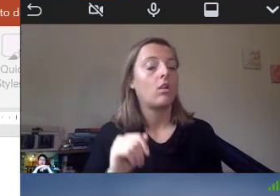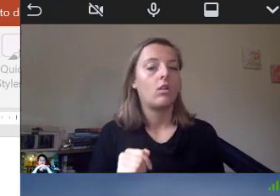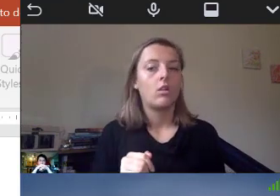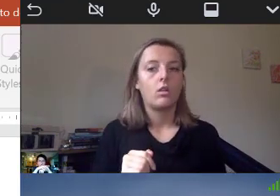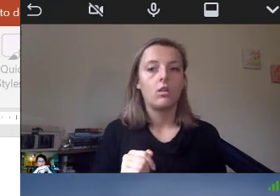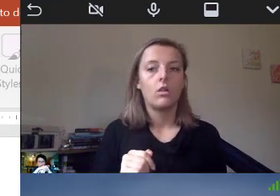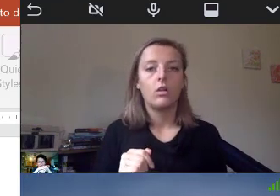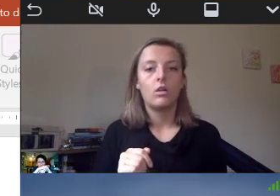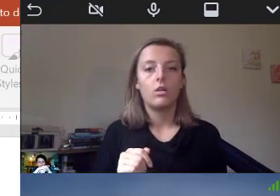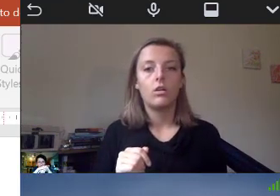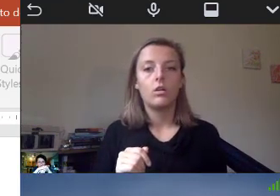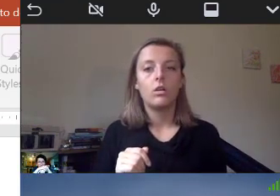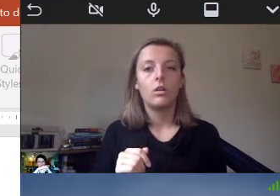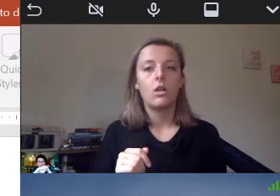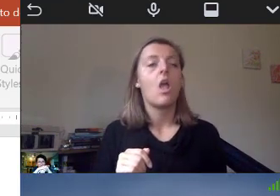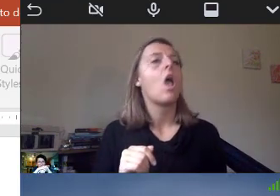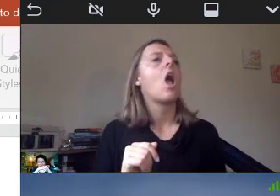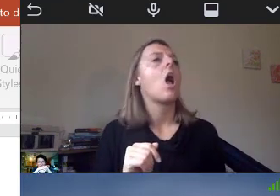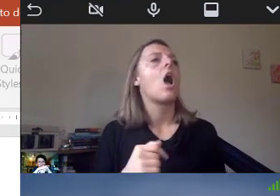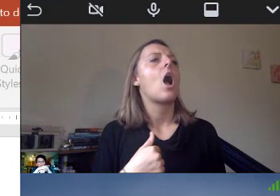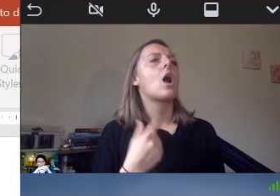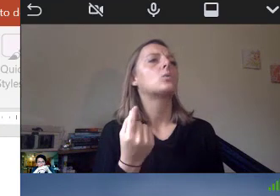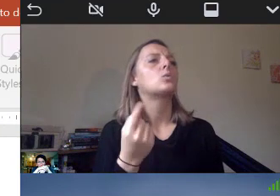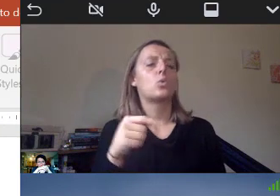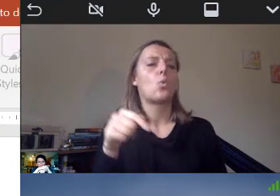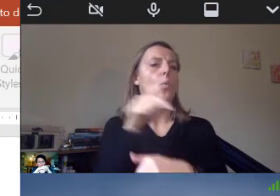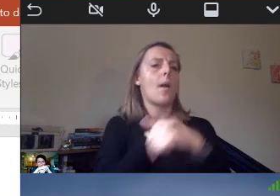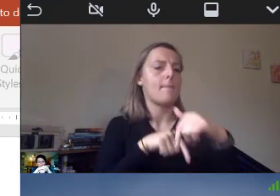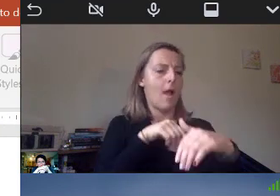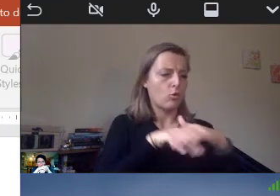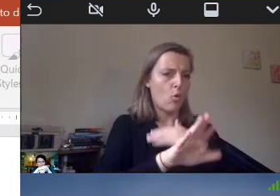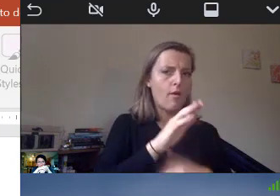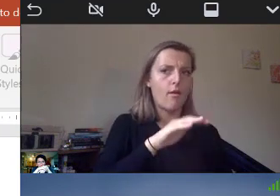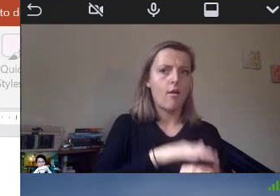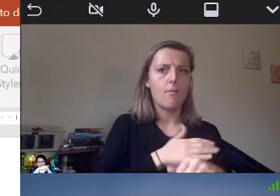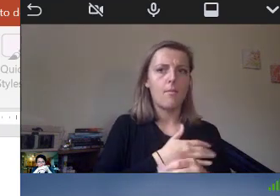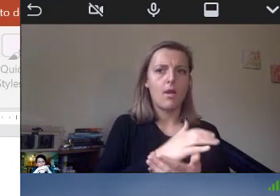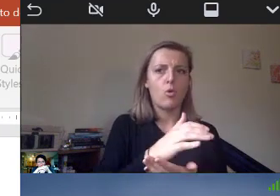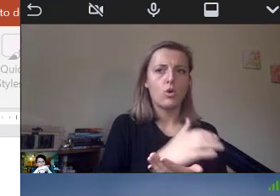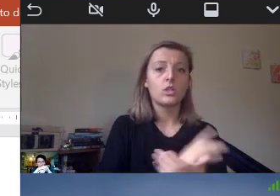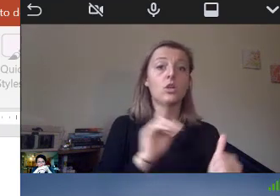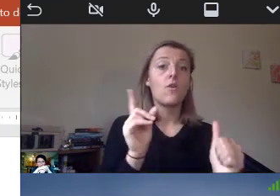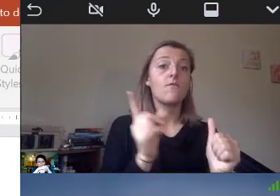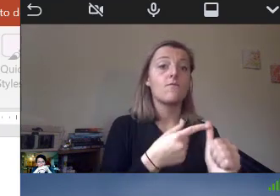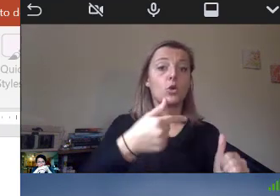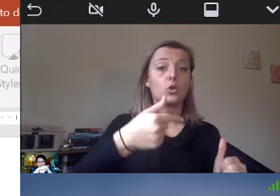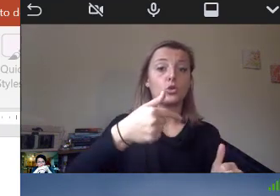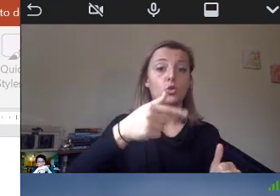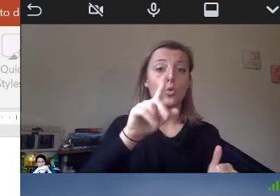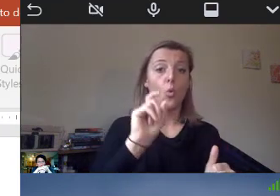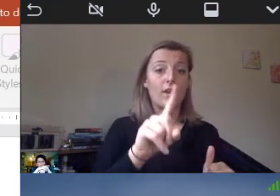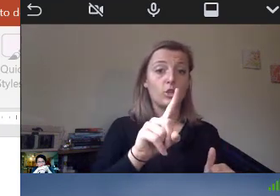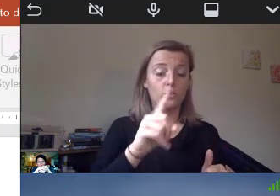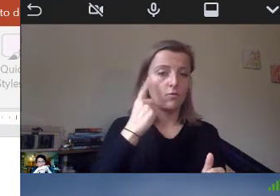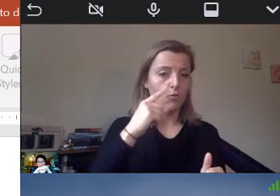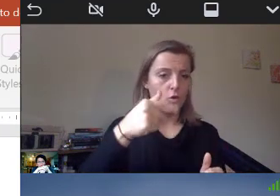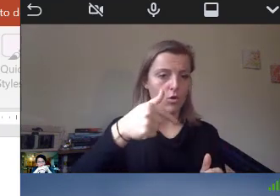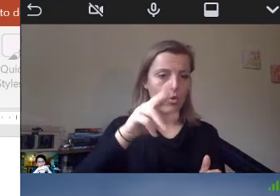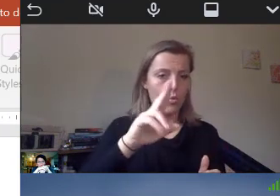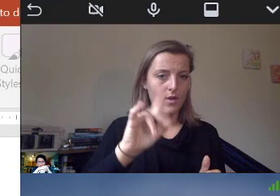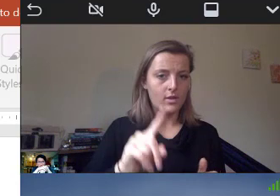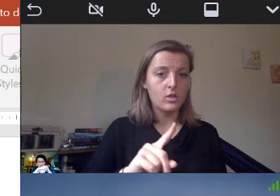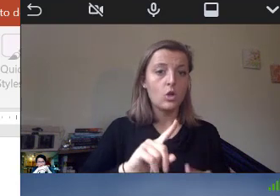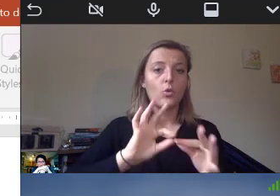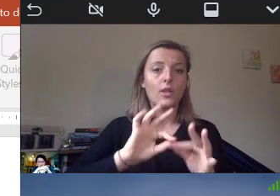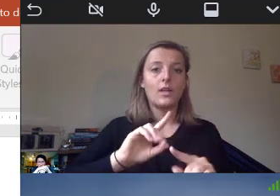I just like went back into my courses to check the quiz. Yep. And the first question on the quiz that was due on Sunday night had to do with the semi-infinite